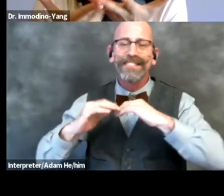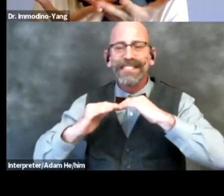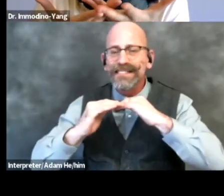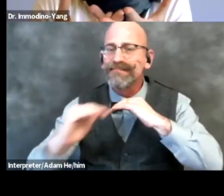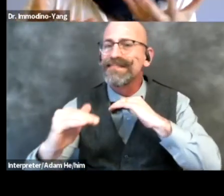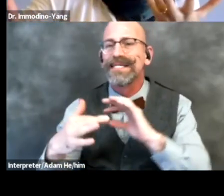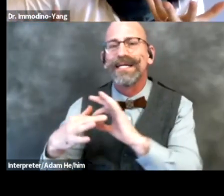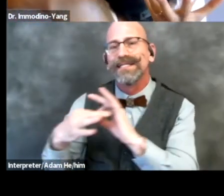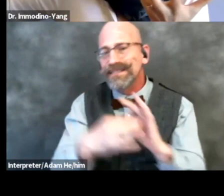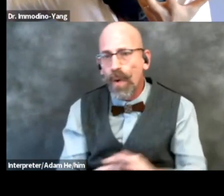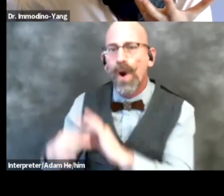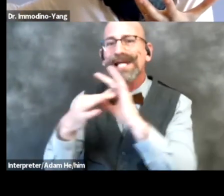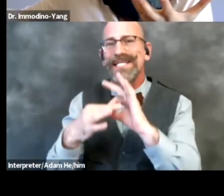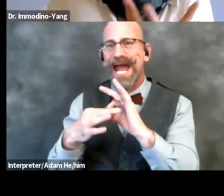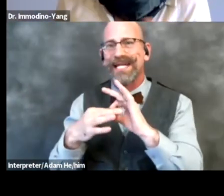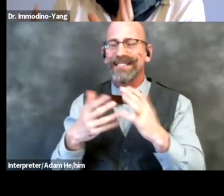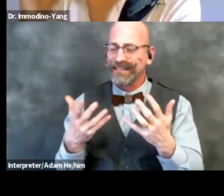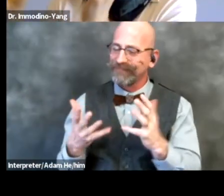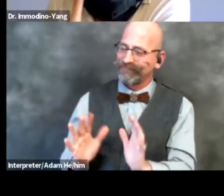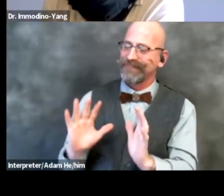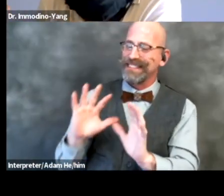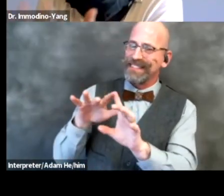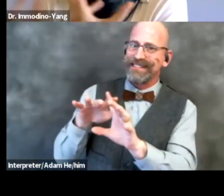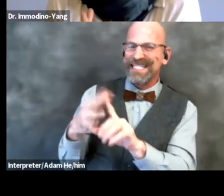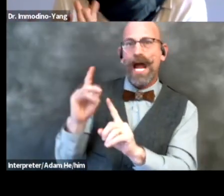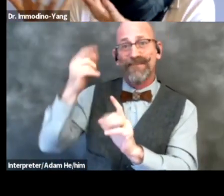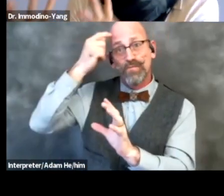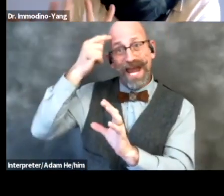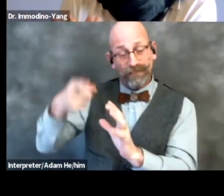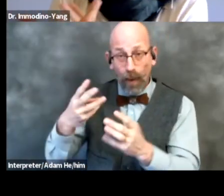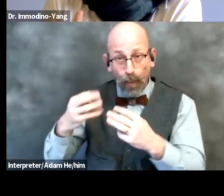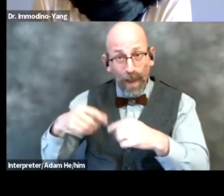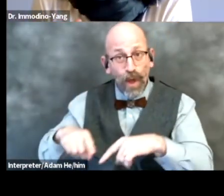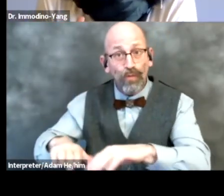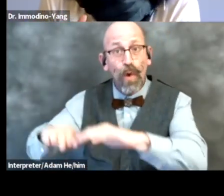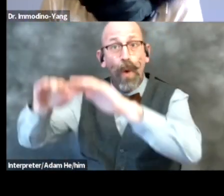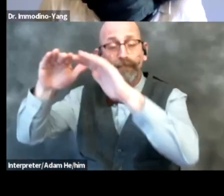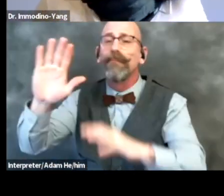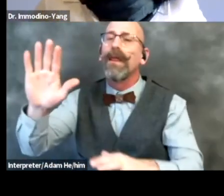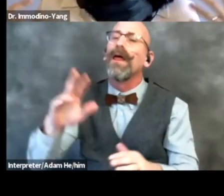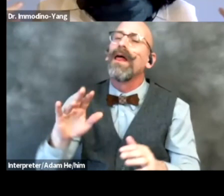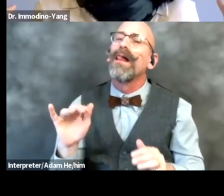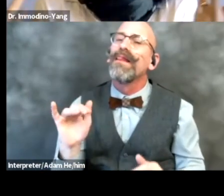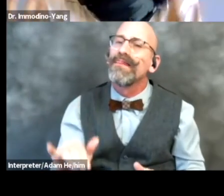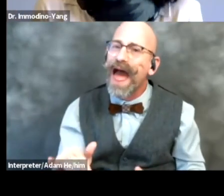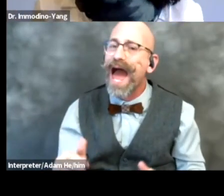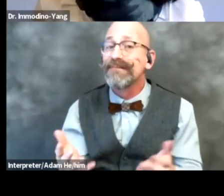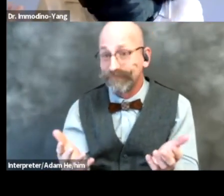state of brain as they grow, which is in turn potentially supporting